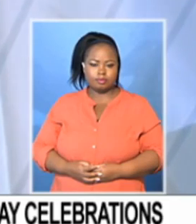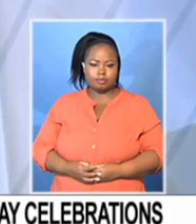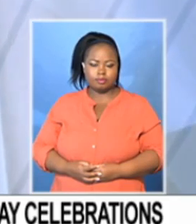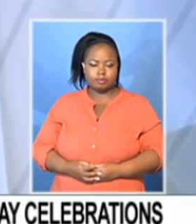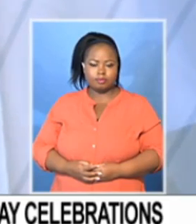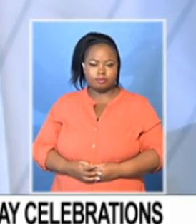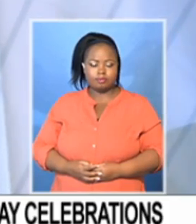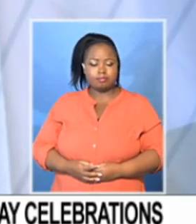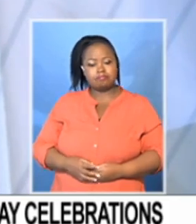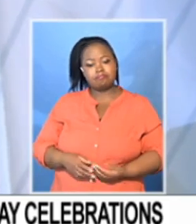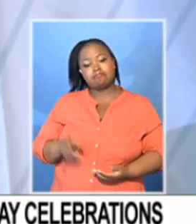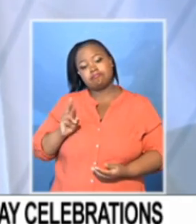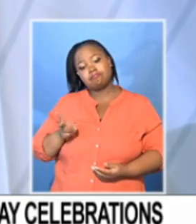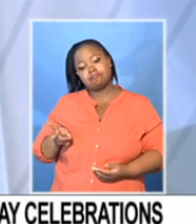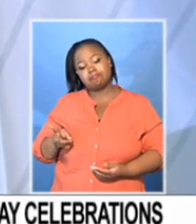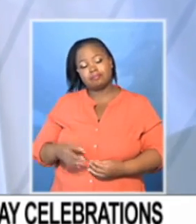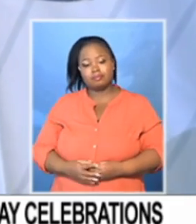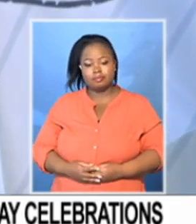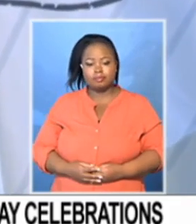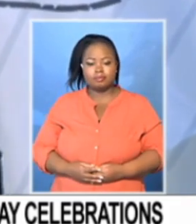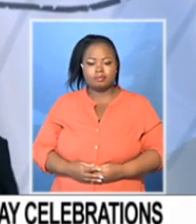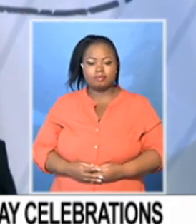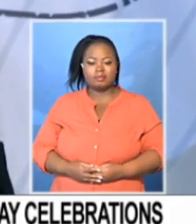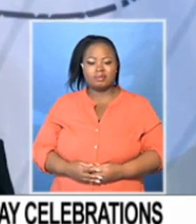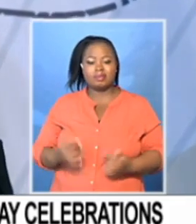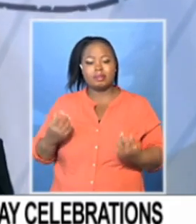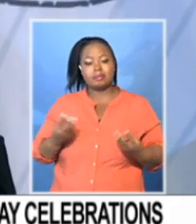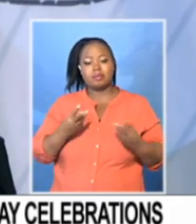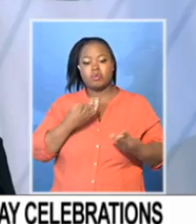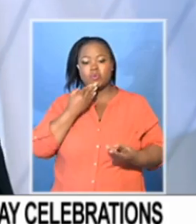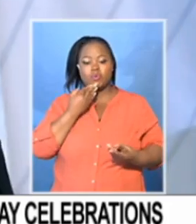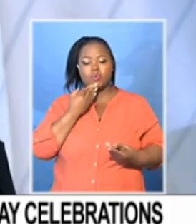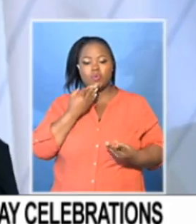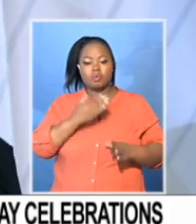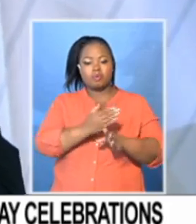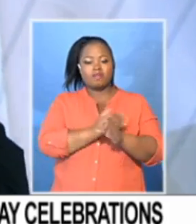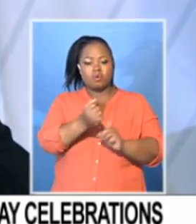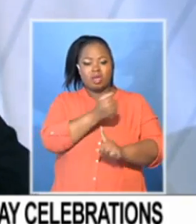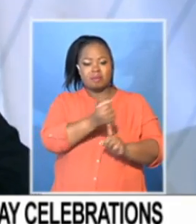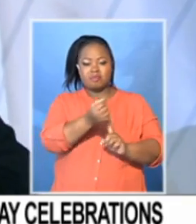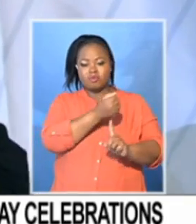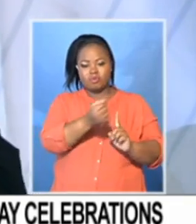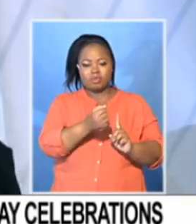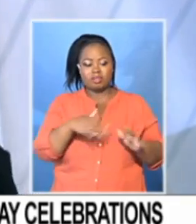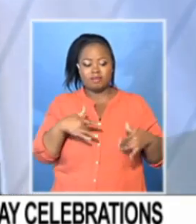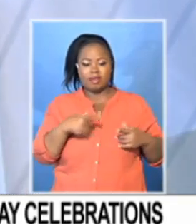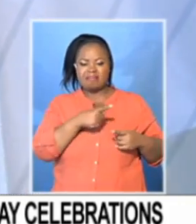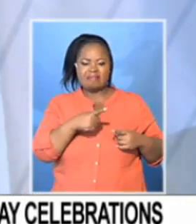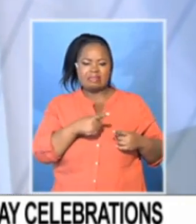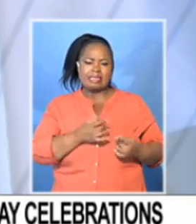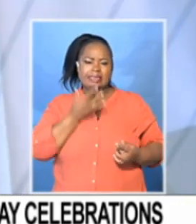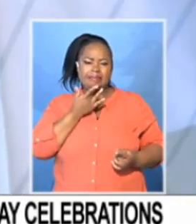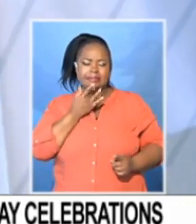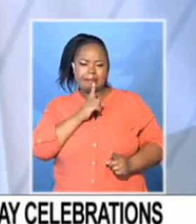In other cases, the survivors prefer to keep quiet rather